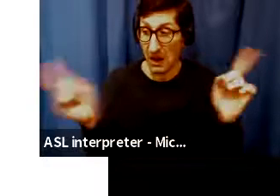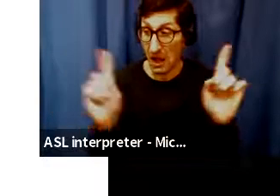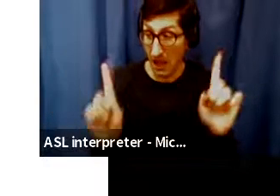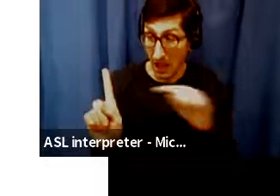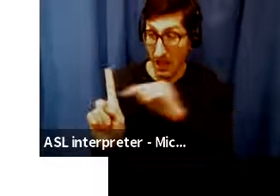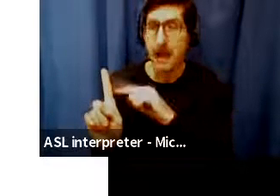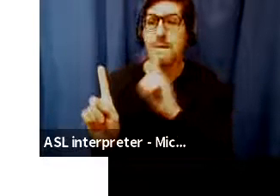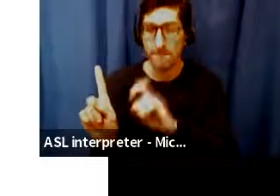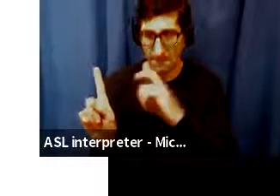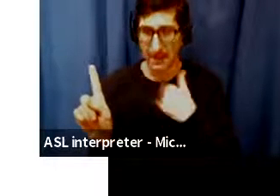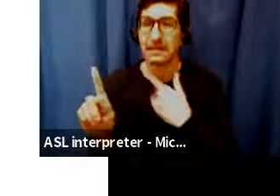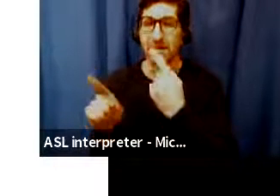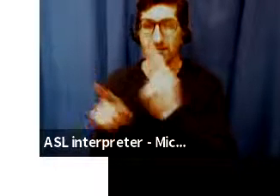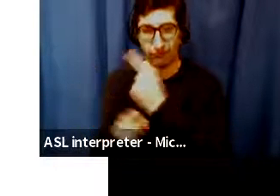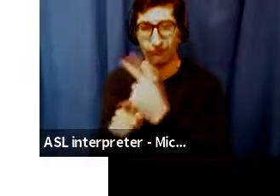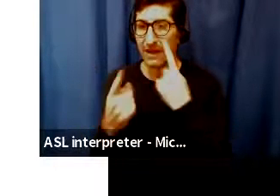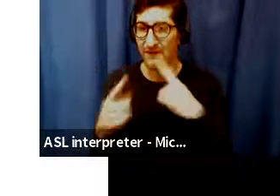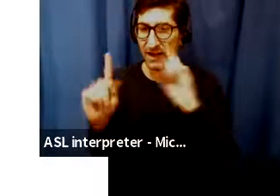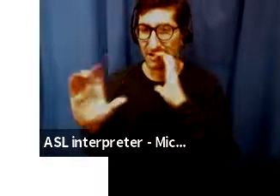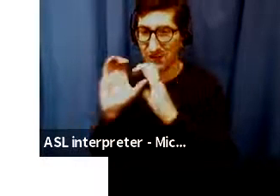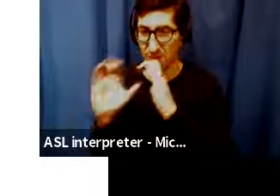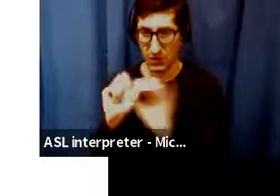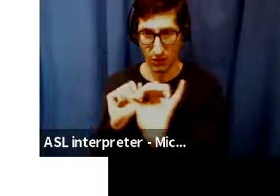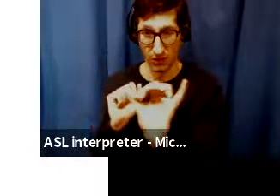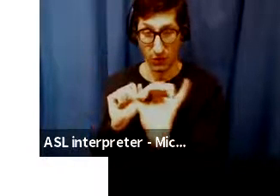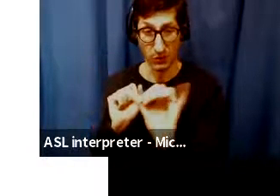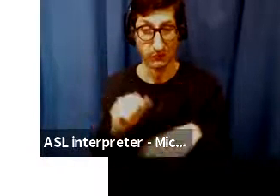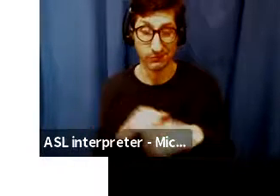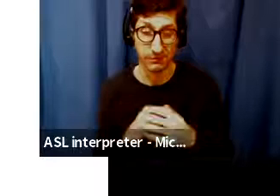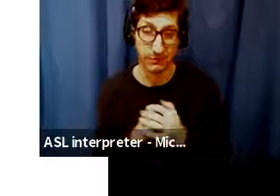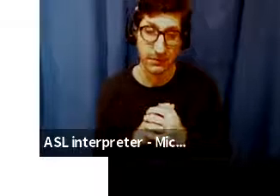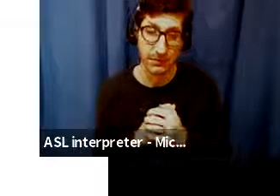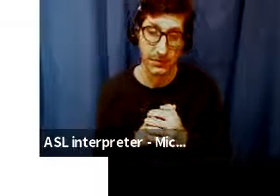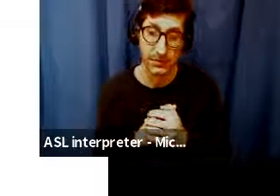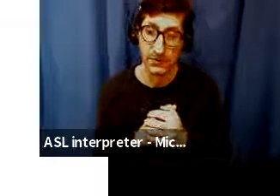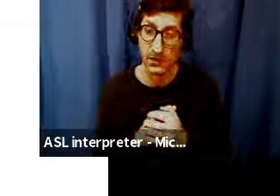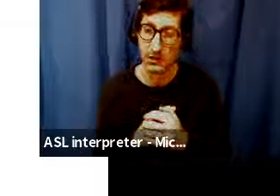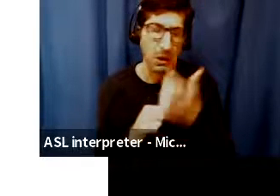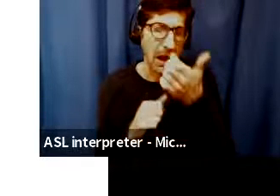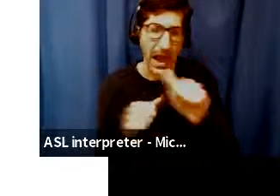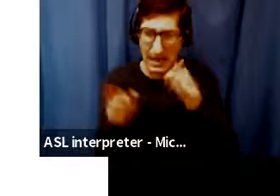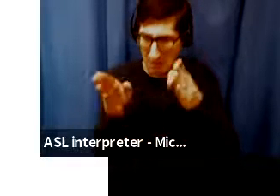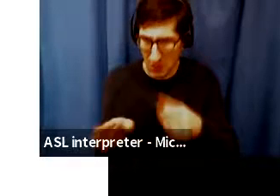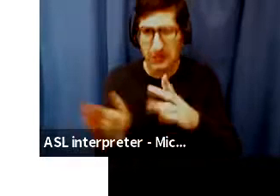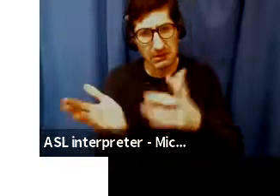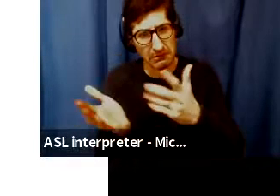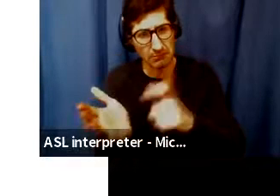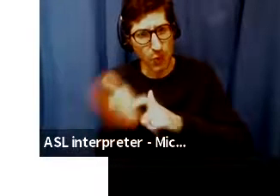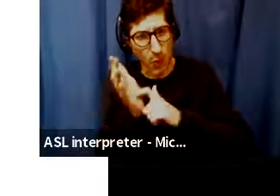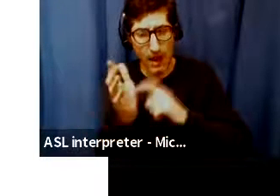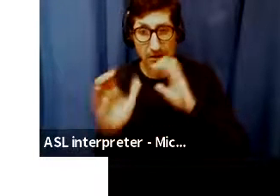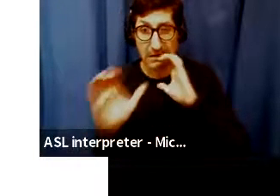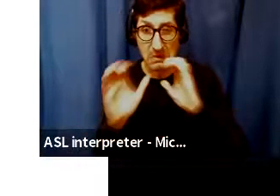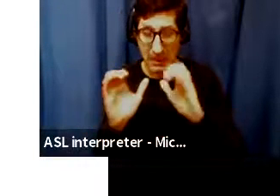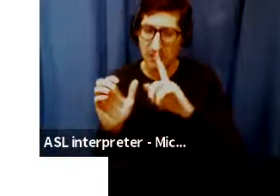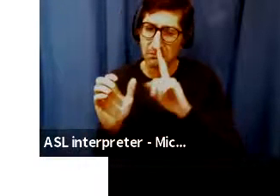would normally have communication with and where it's appropriate to have communication with, you would